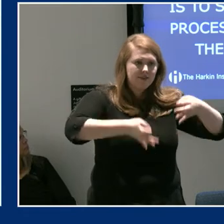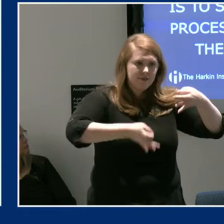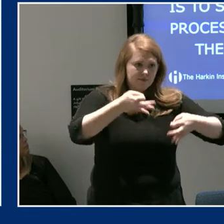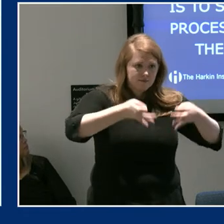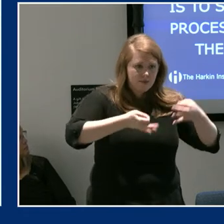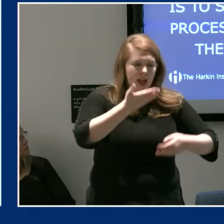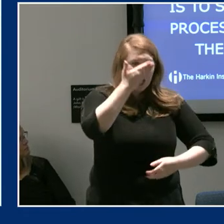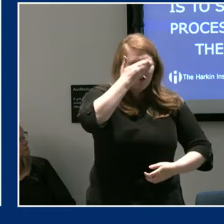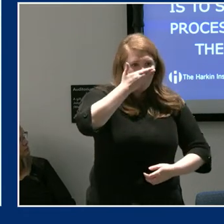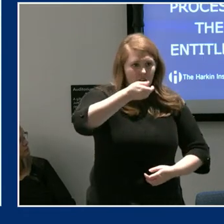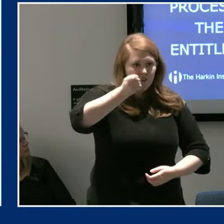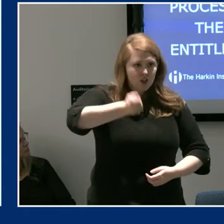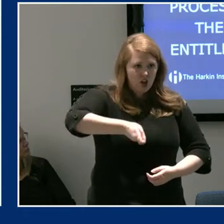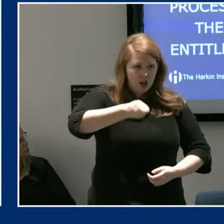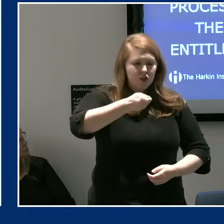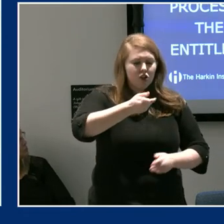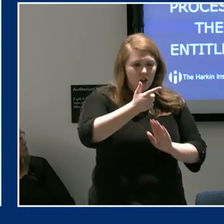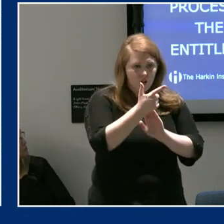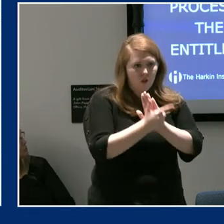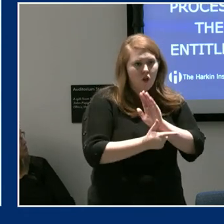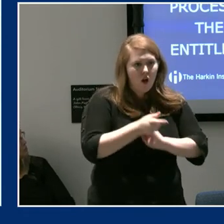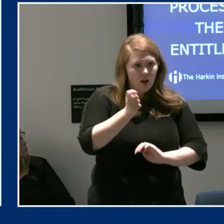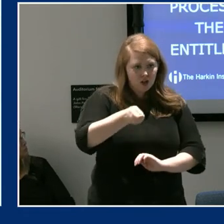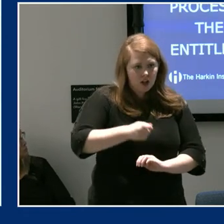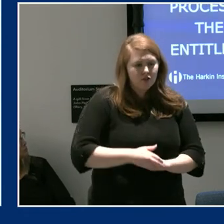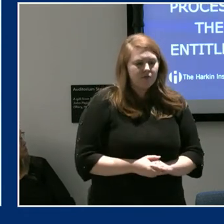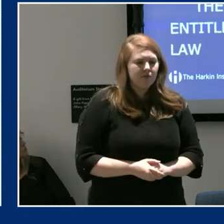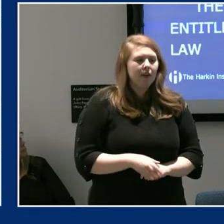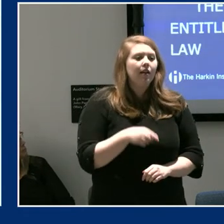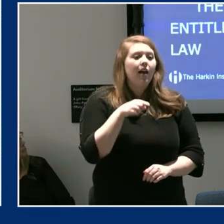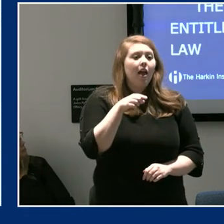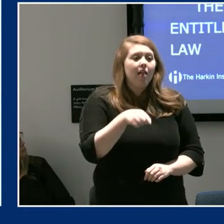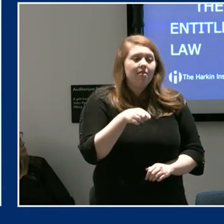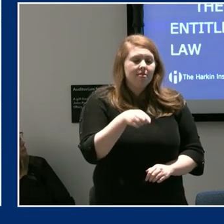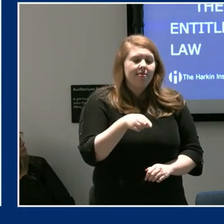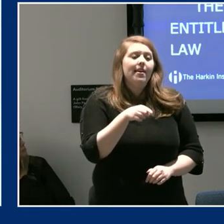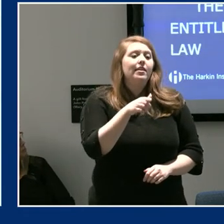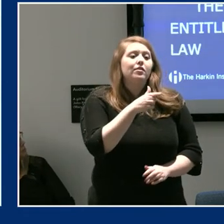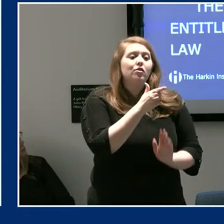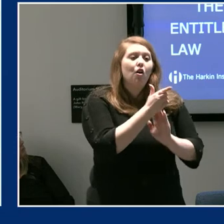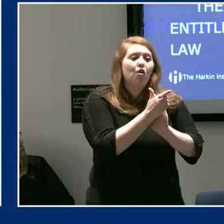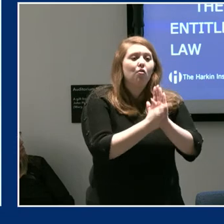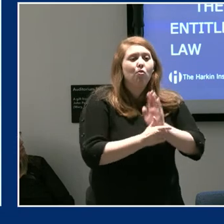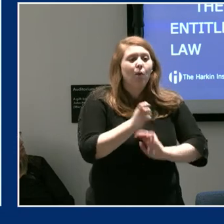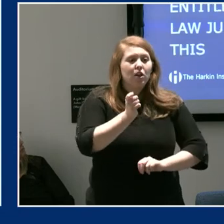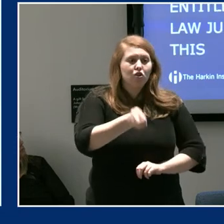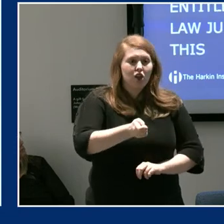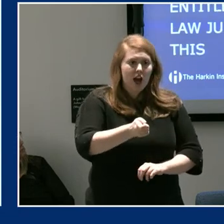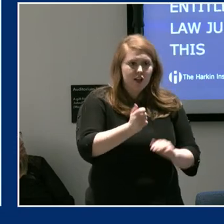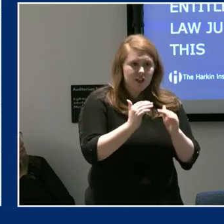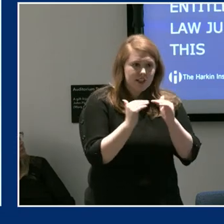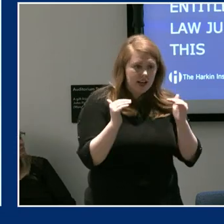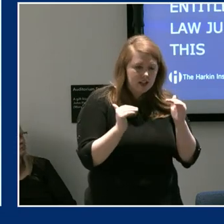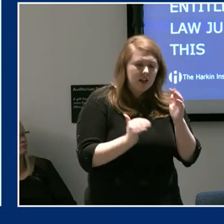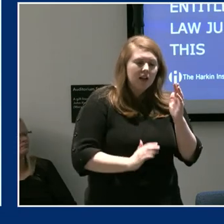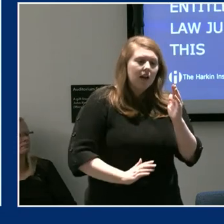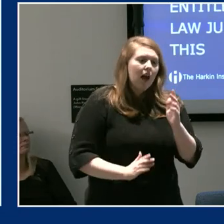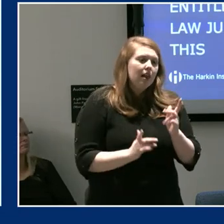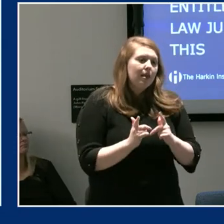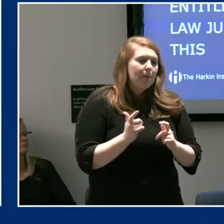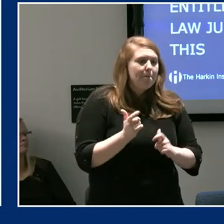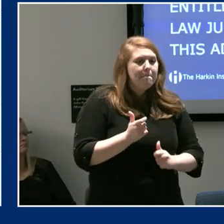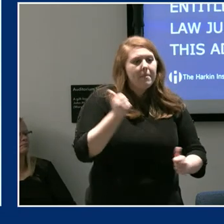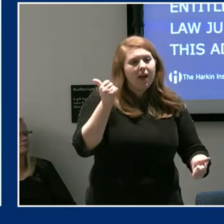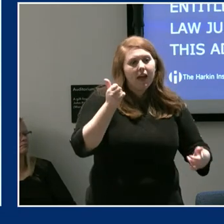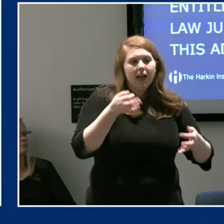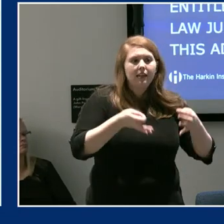judge. This administrative law judge stage, it's the largest adjudicative process